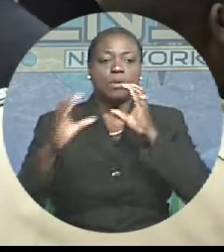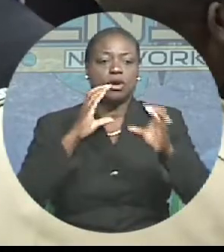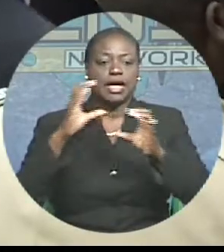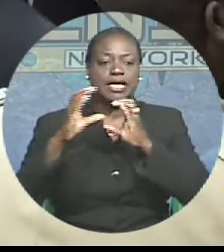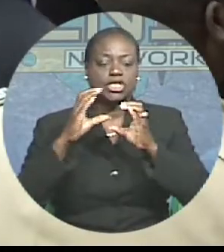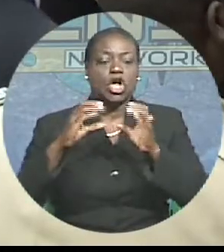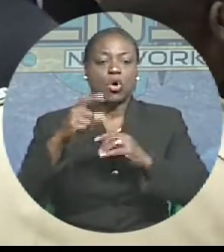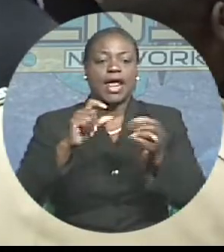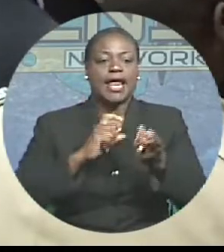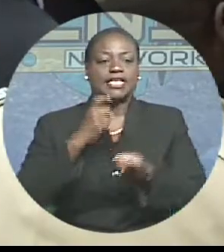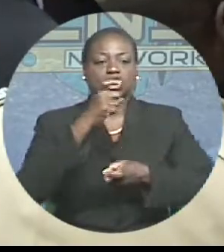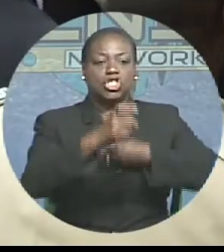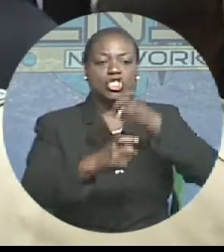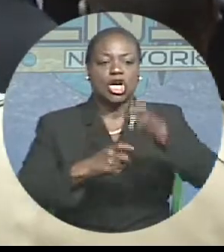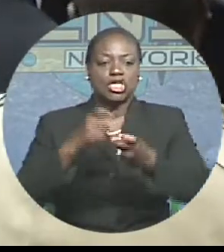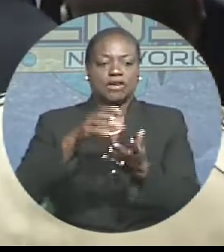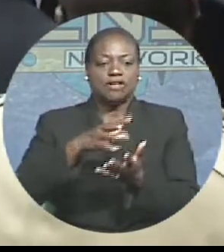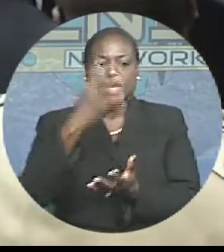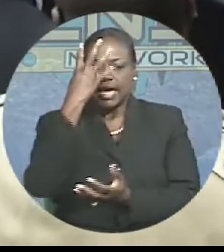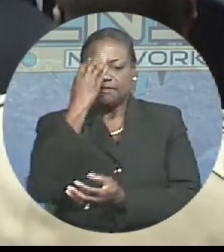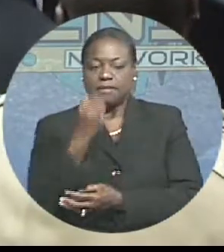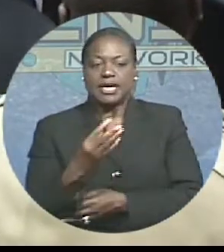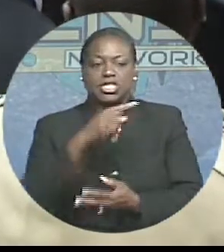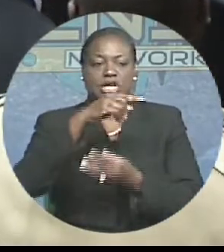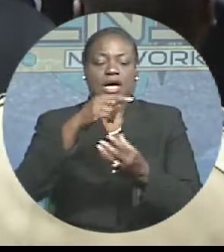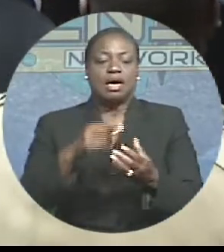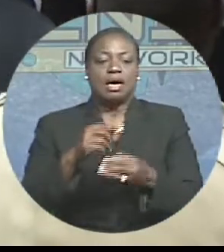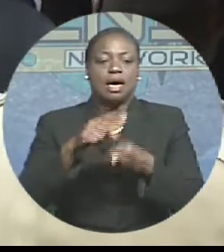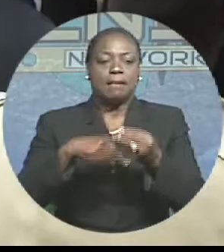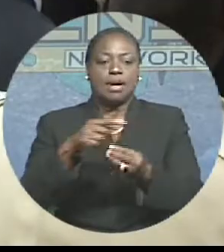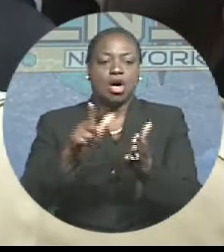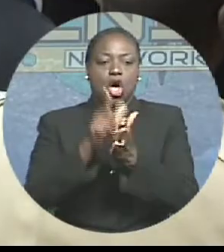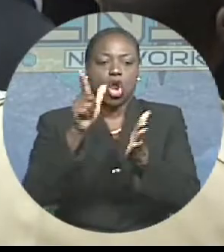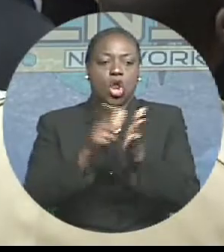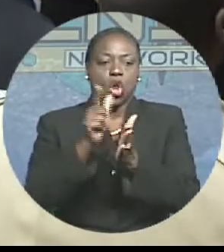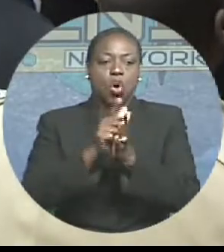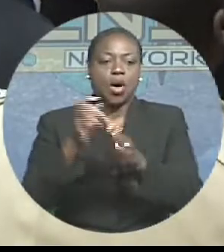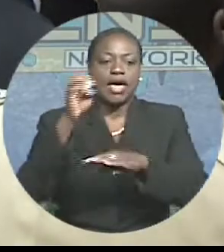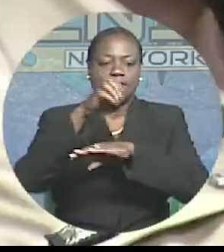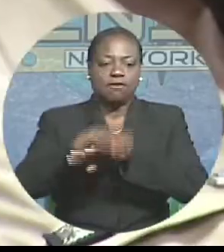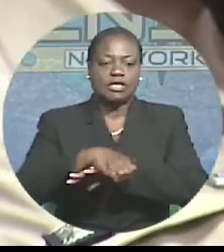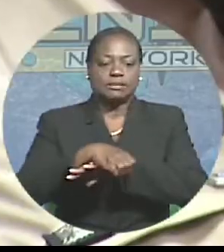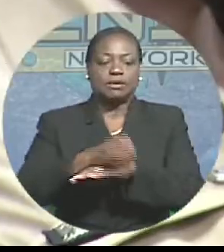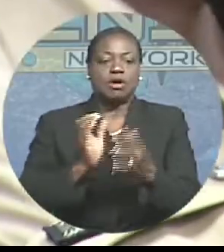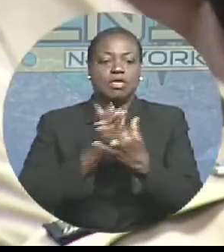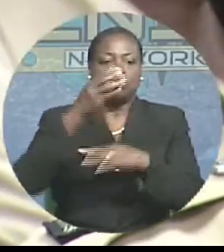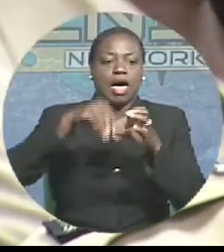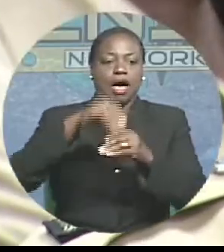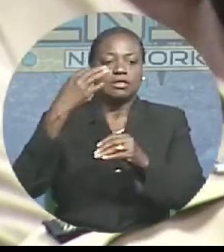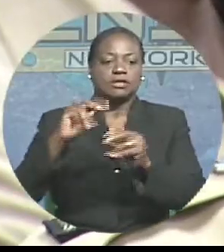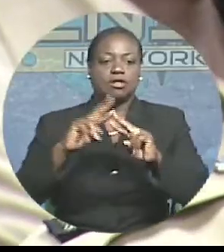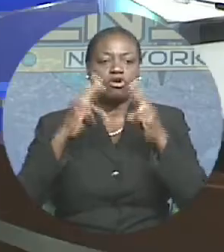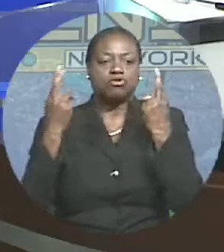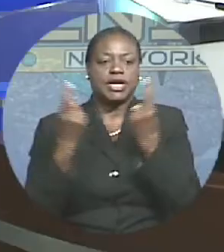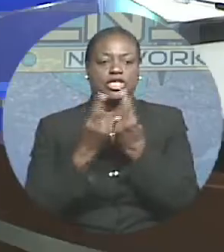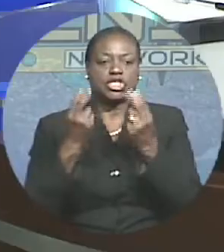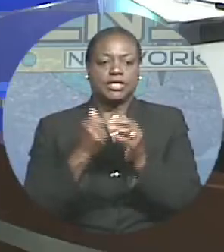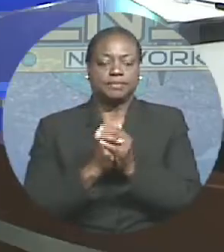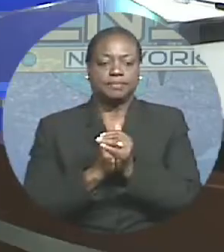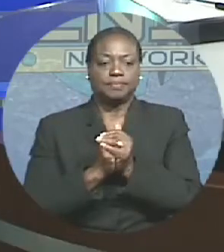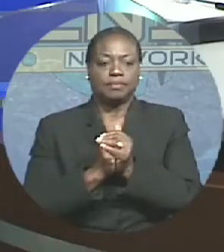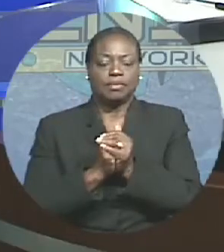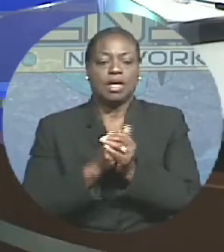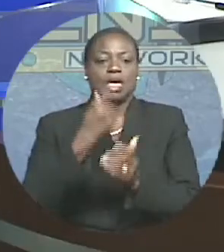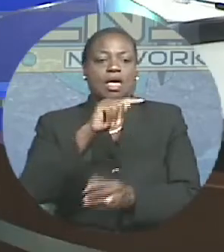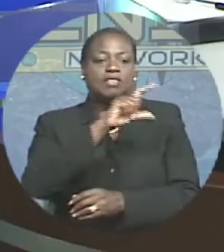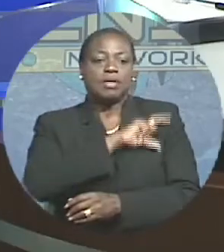coordination, and exchange of information among law enforcement authorities in the region. Jimenita Swain, ZNS Network News. The